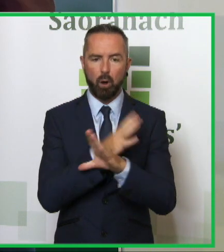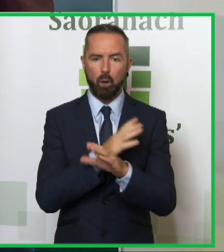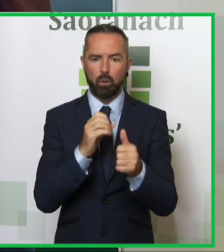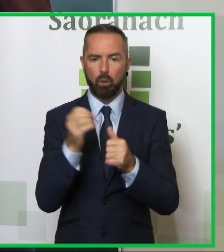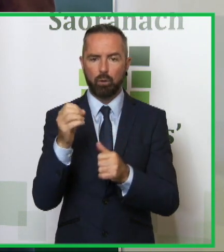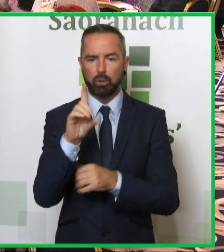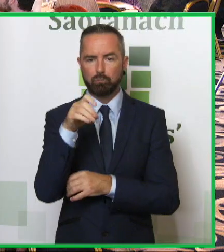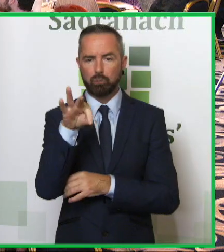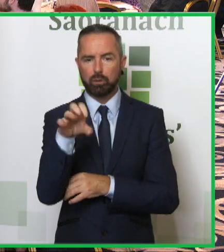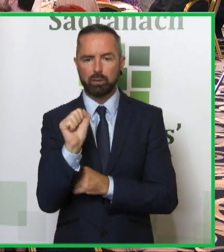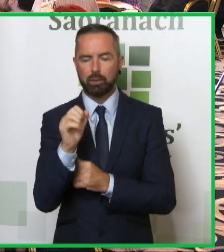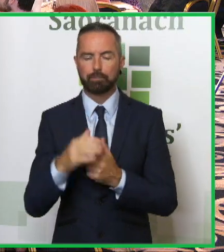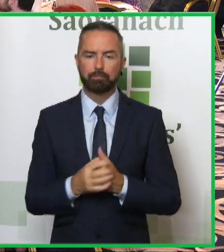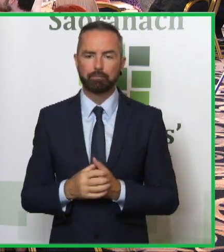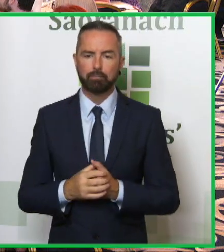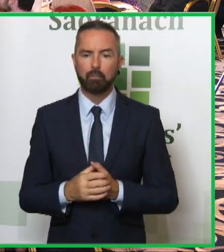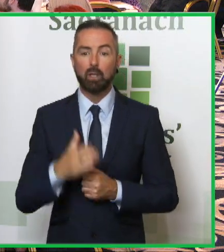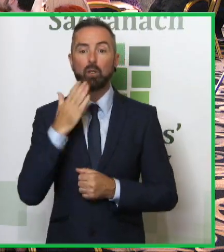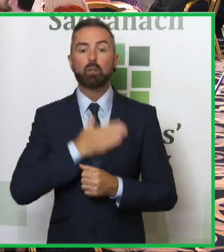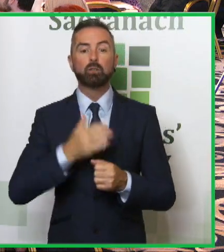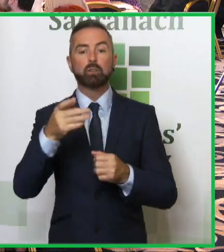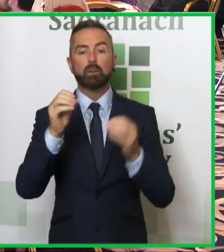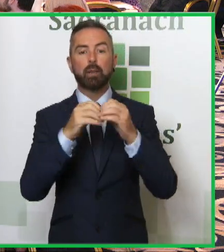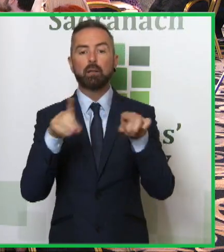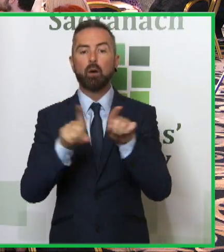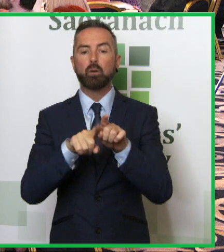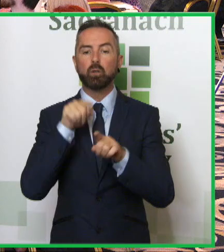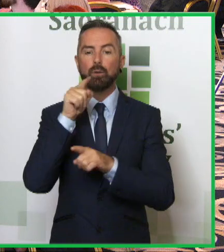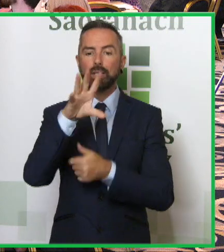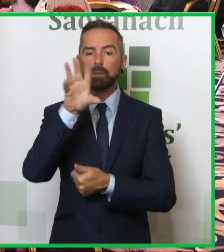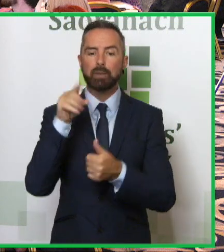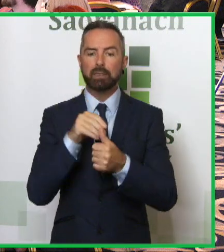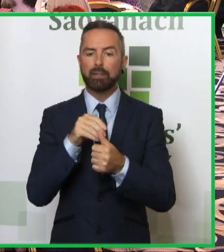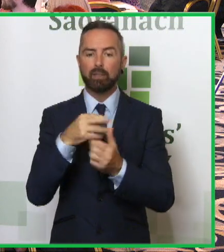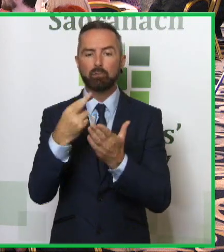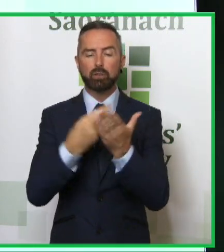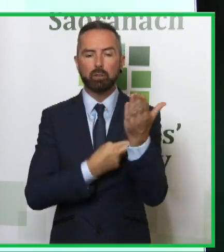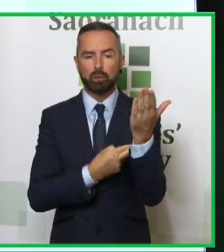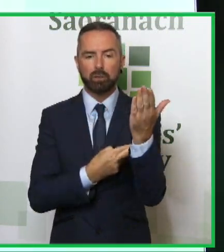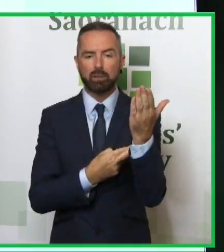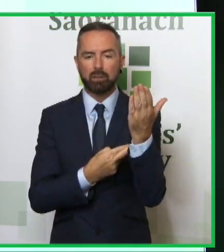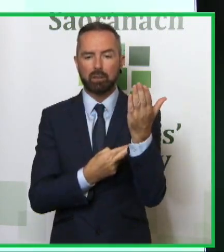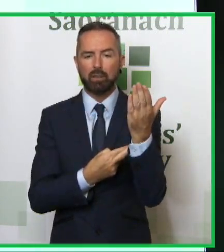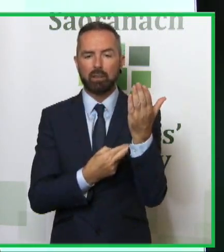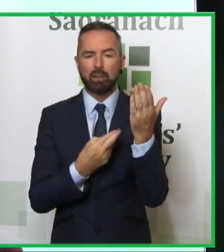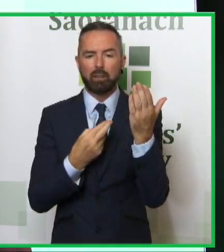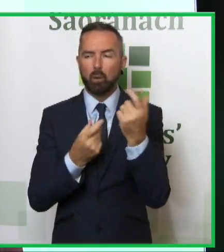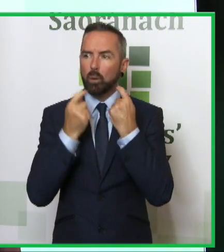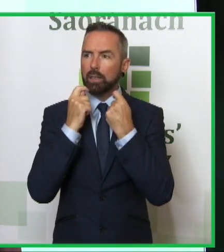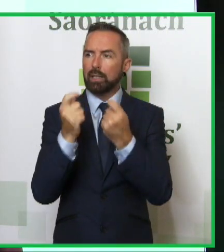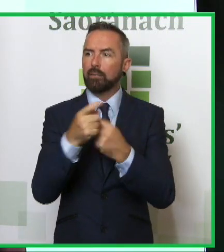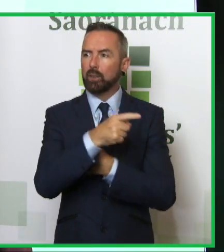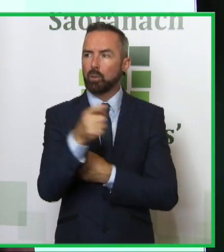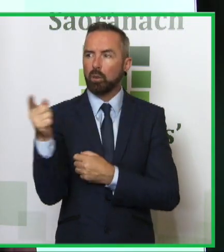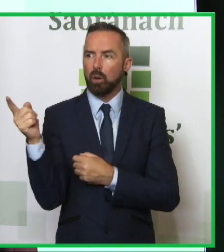drugs. Just to point out that this particular set of results has actually given you